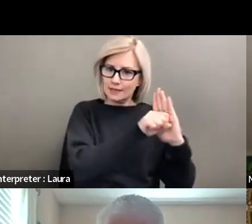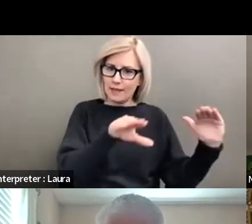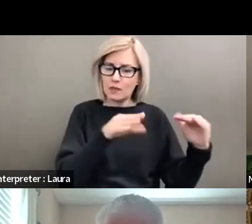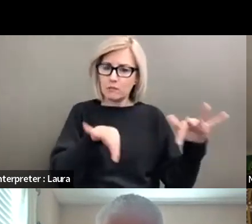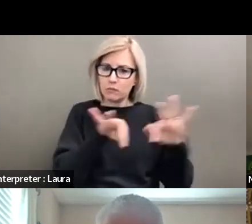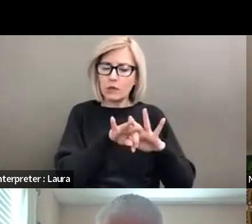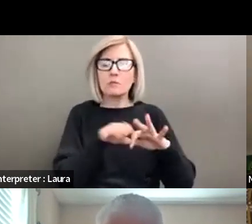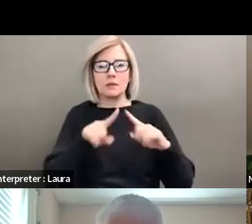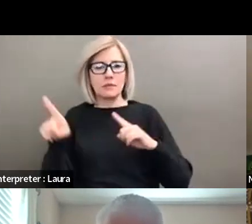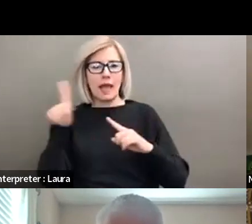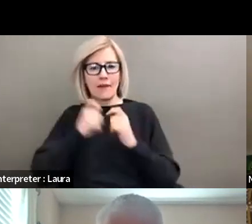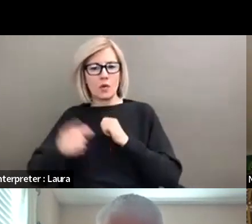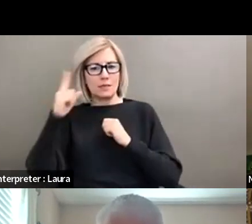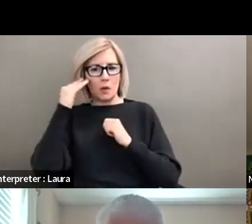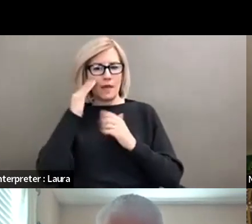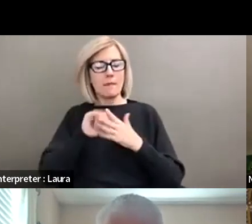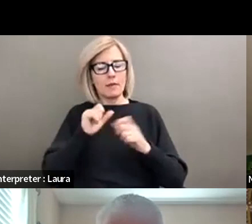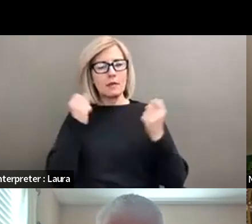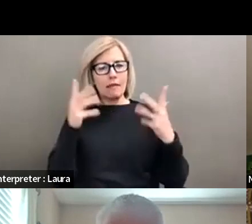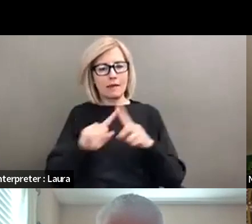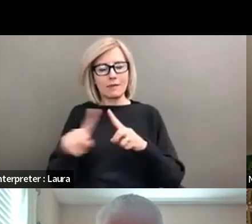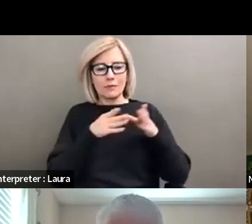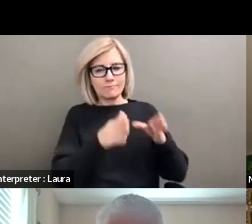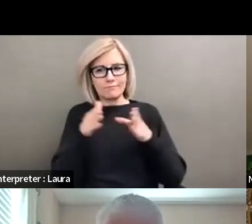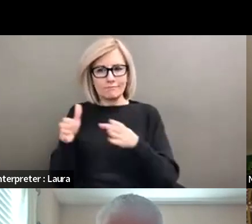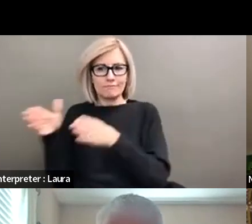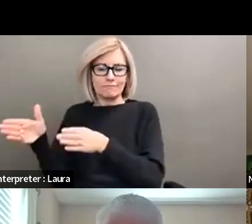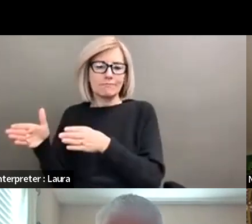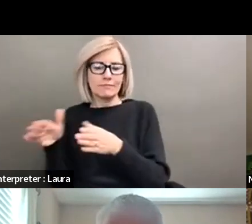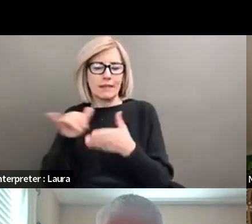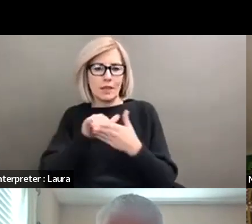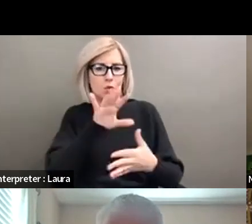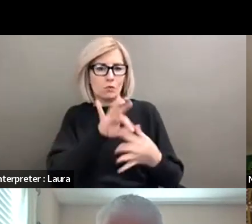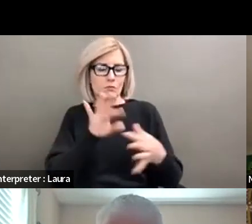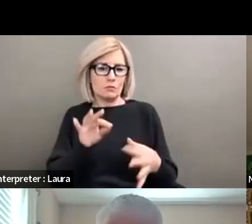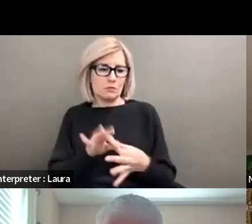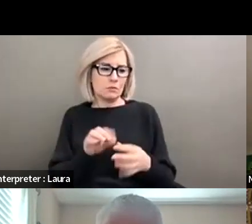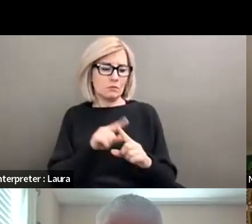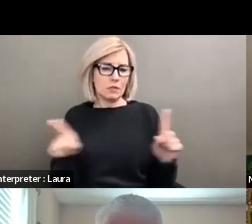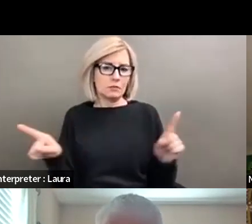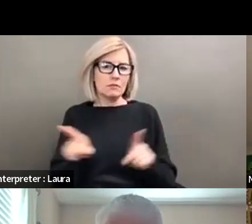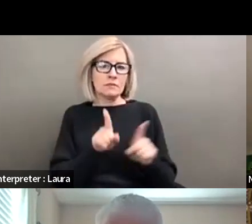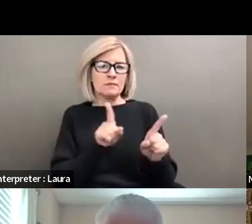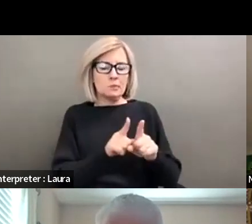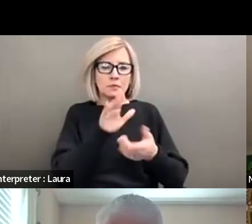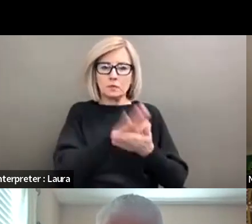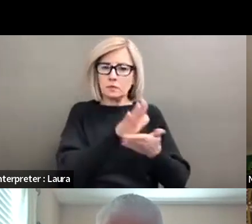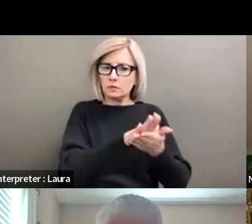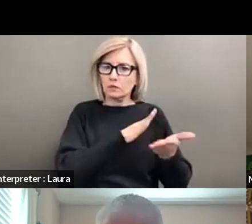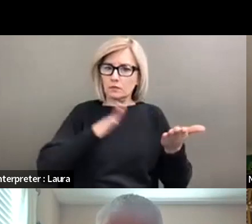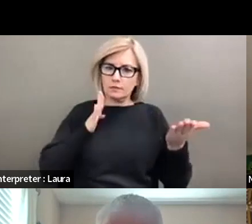we, you know, everybody needs to be aware of those. And there's a lot of different facets you kind of hit on. But then also the school board is so essential.